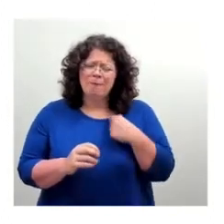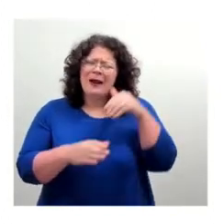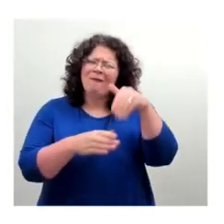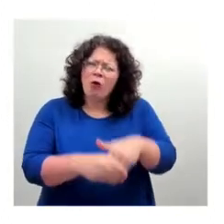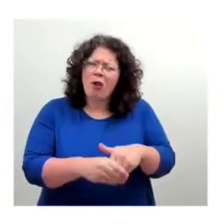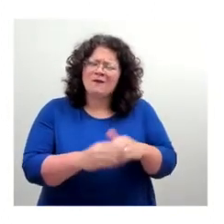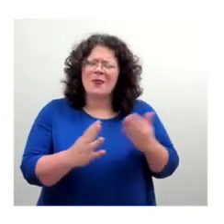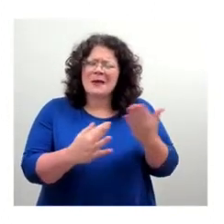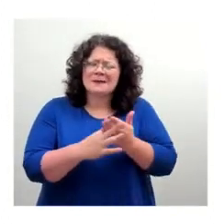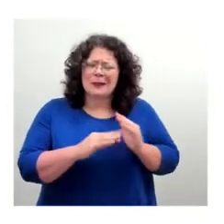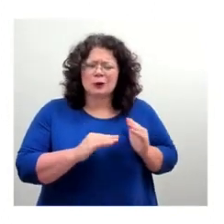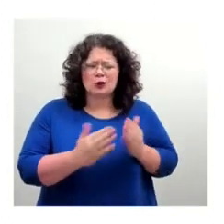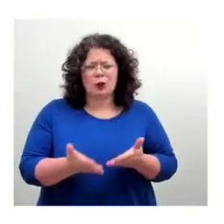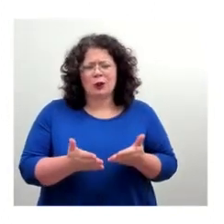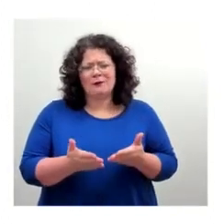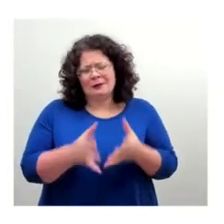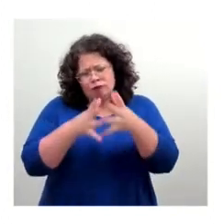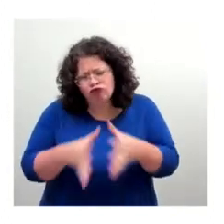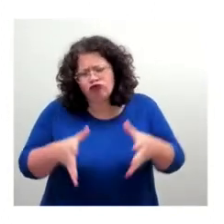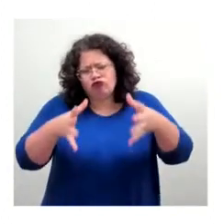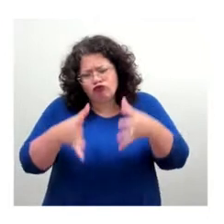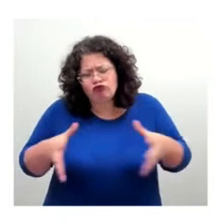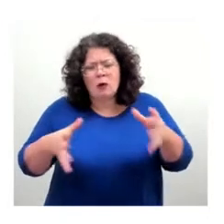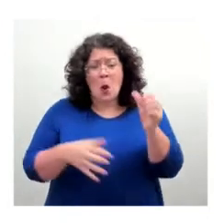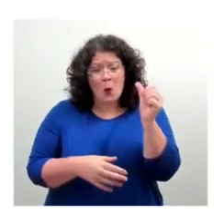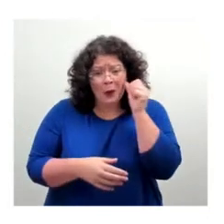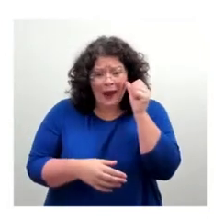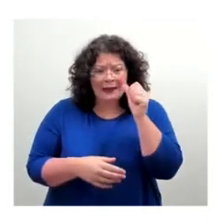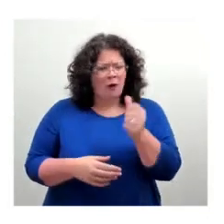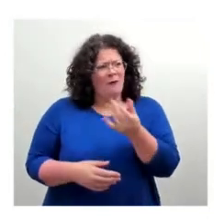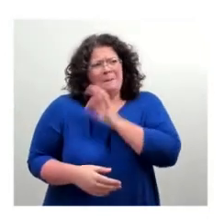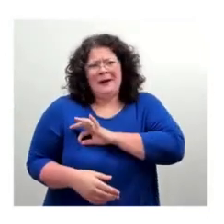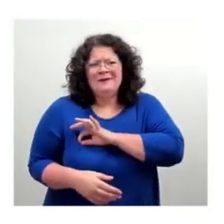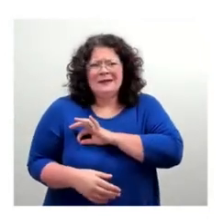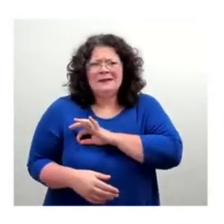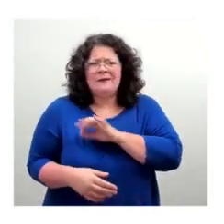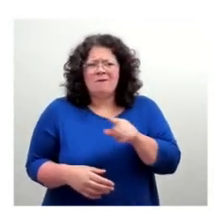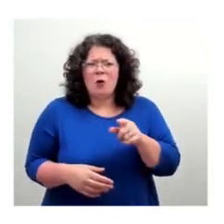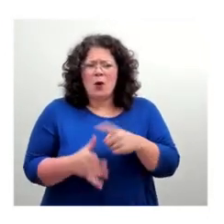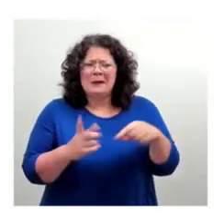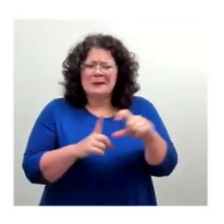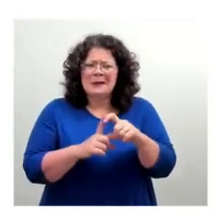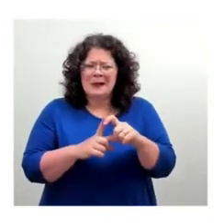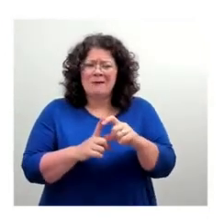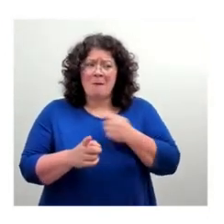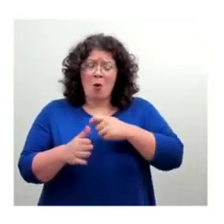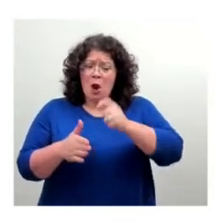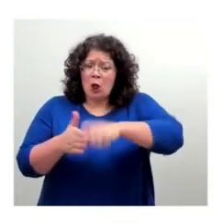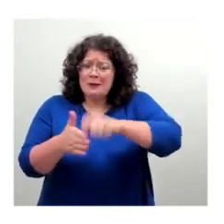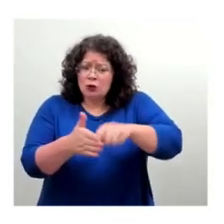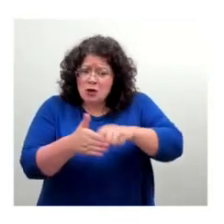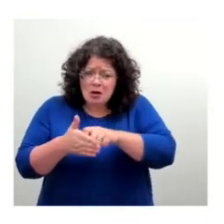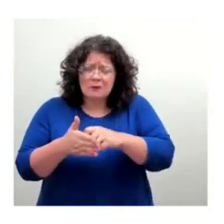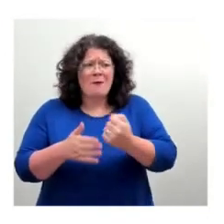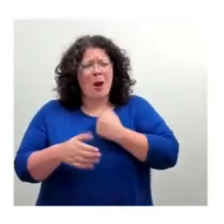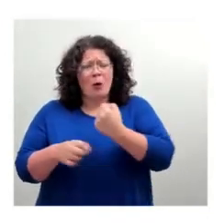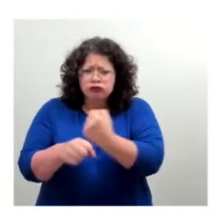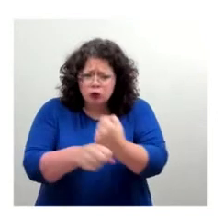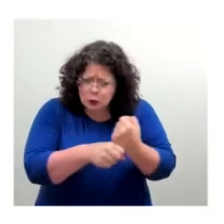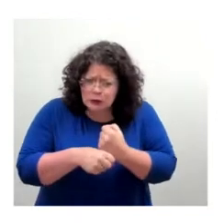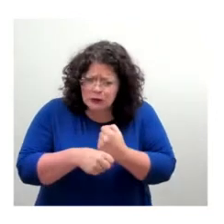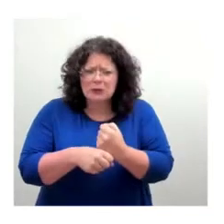teams. And and during lockdown, I think we really crossed this tipping point where the requests for programs to be